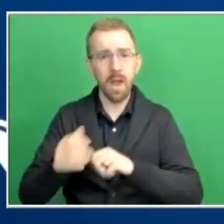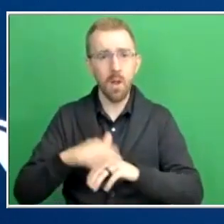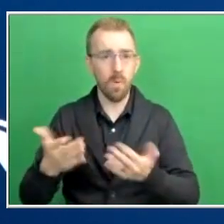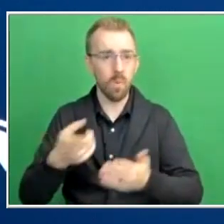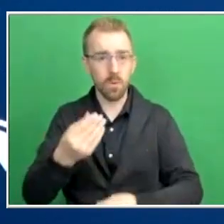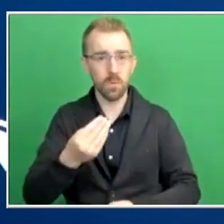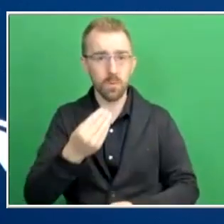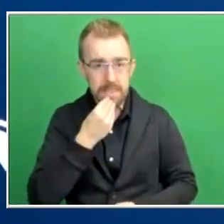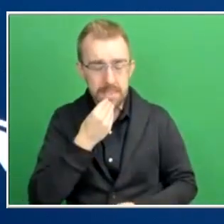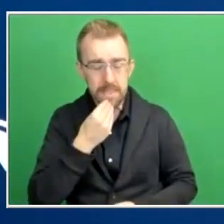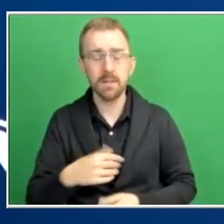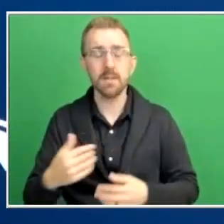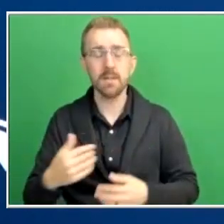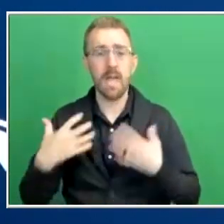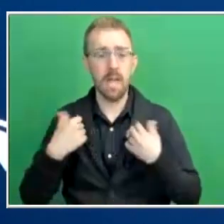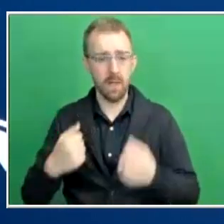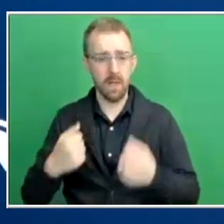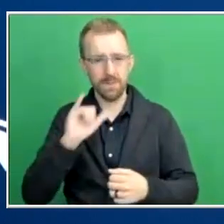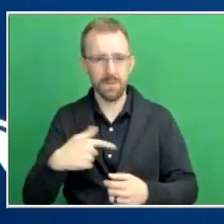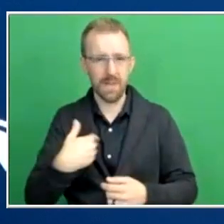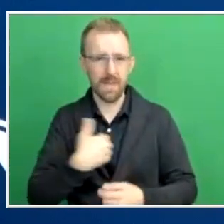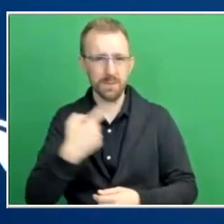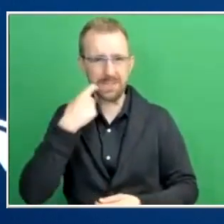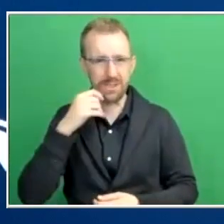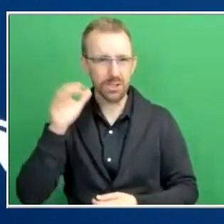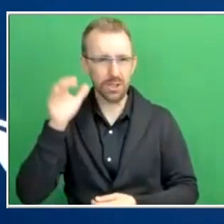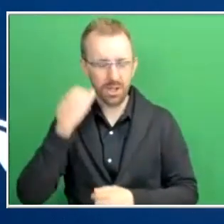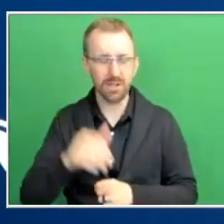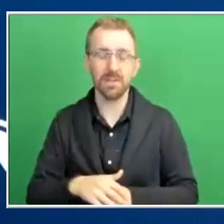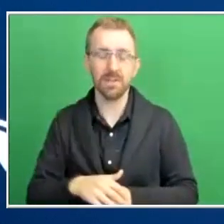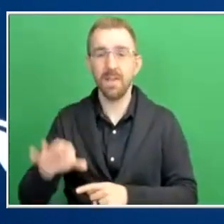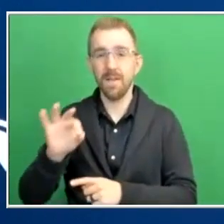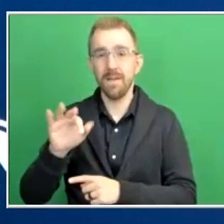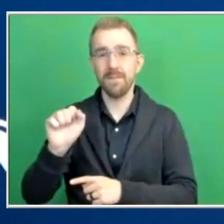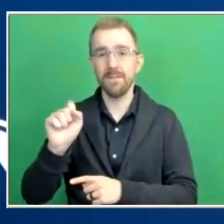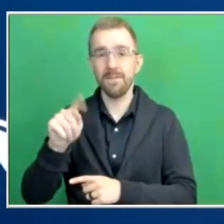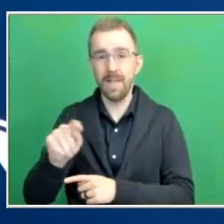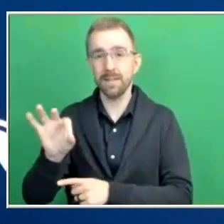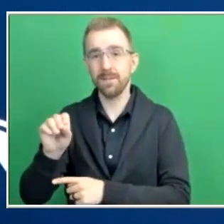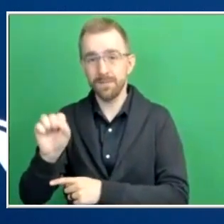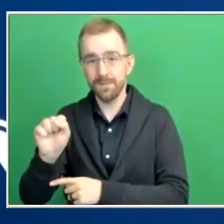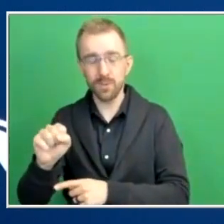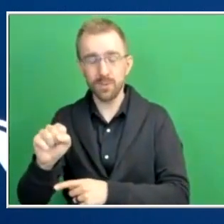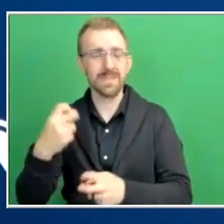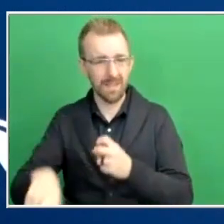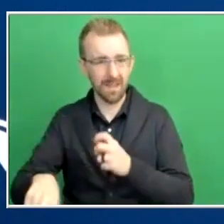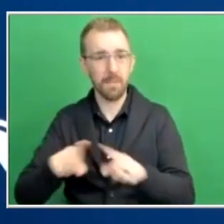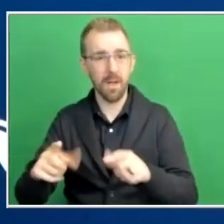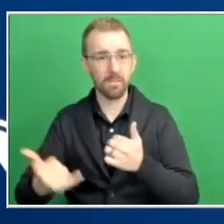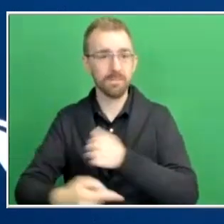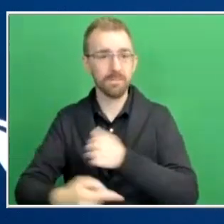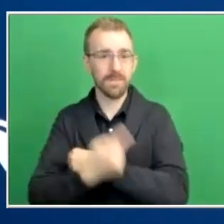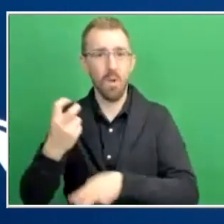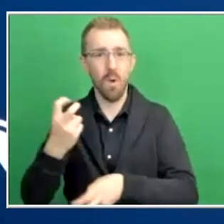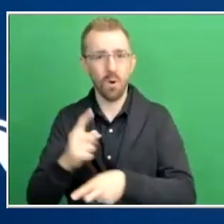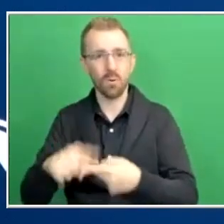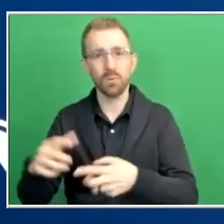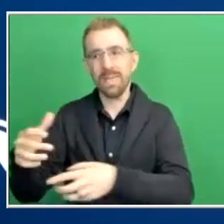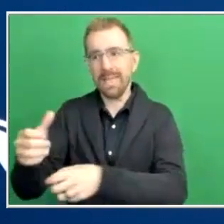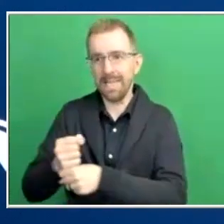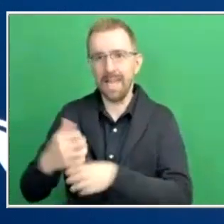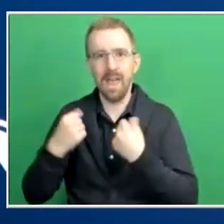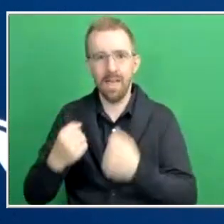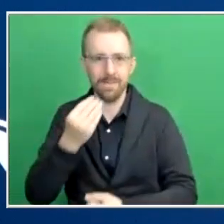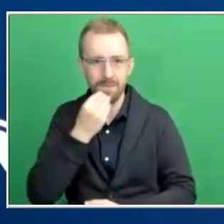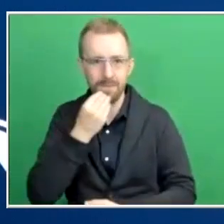those healthy foods, as we just heard. You know, the fast foods are very difficult, but in our modern age, it is difficult to get those healthy foods. The other